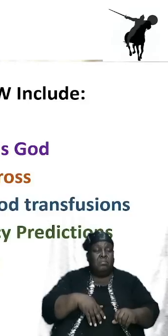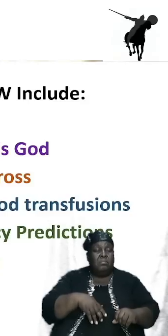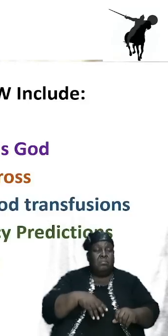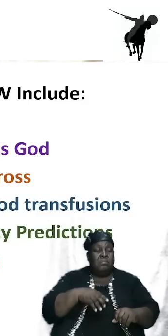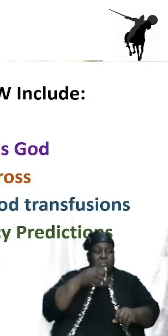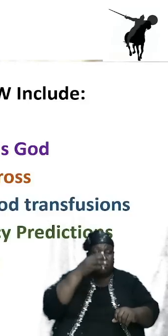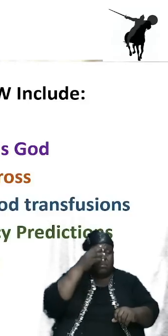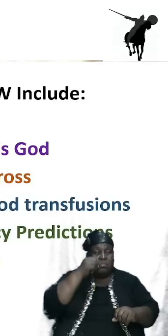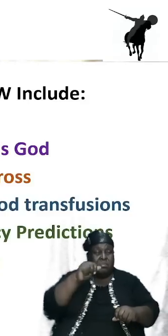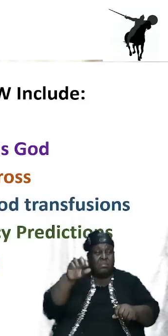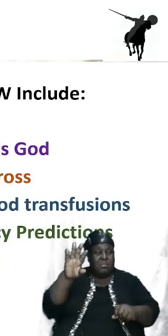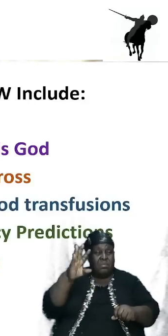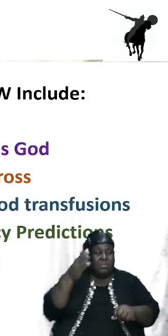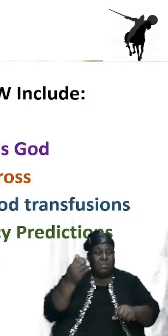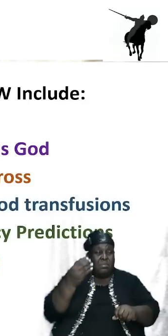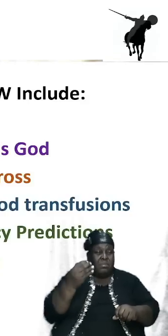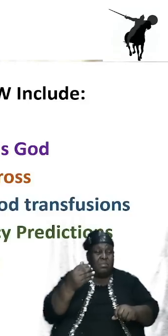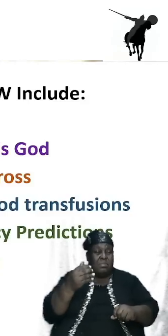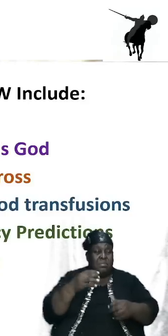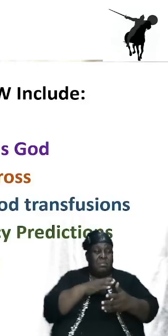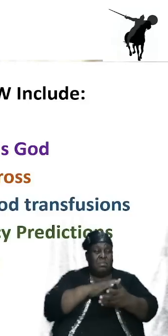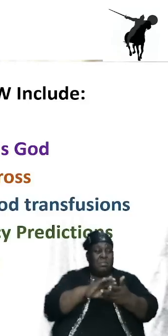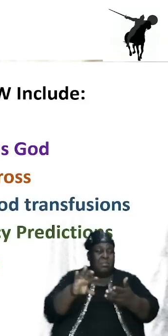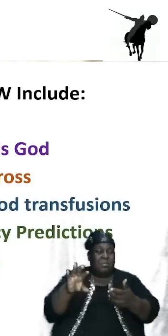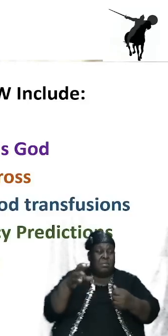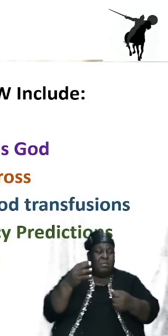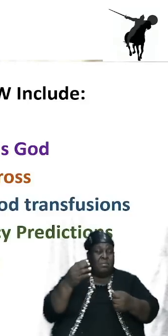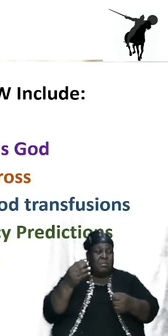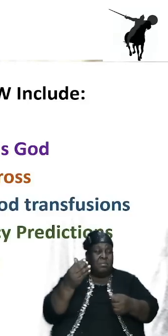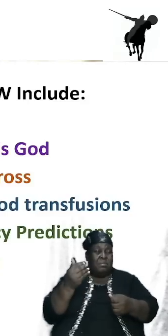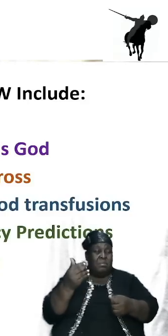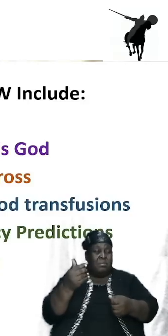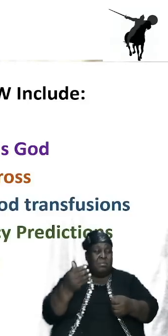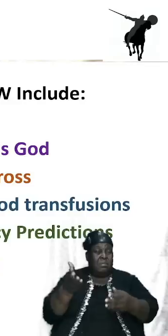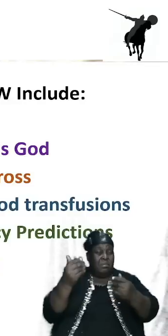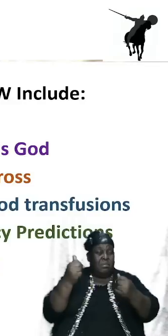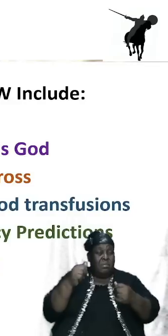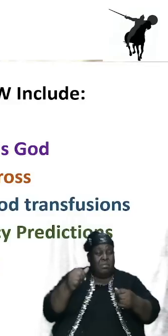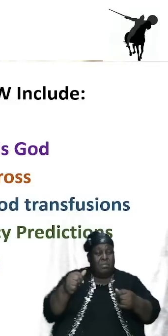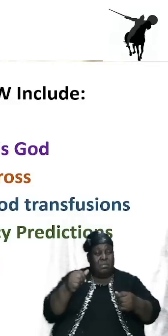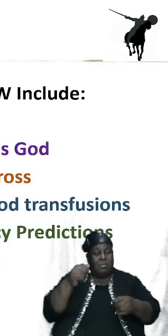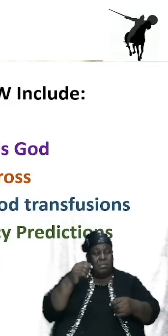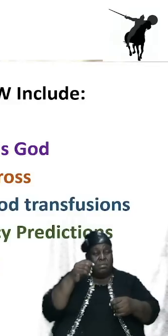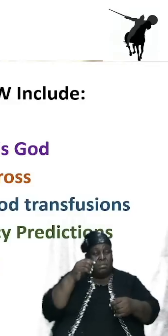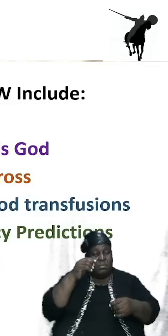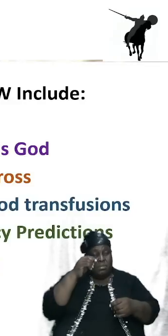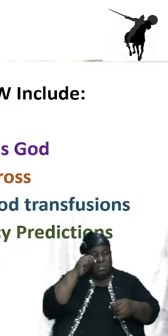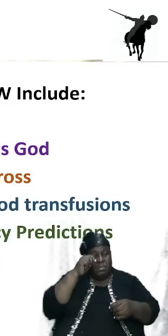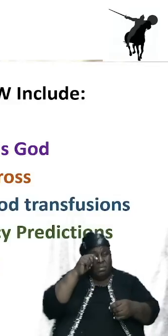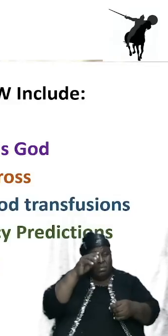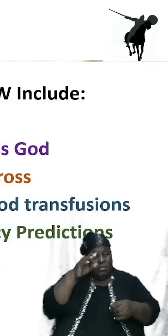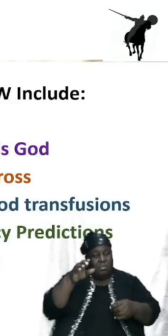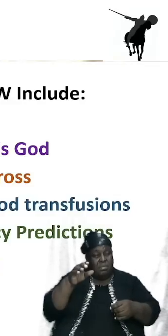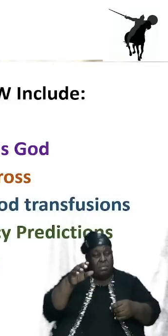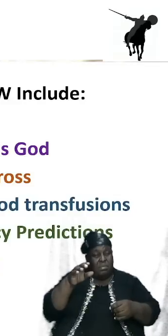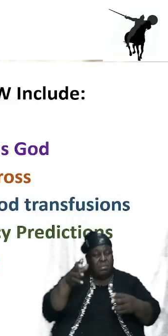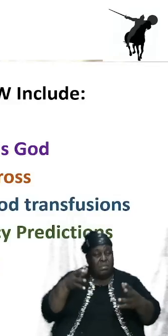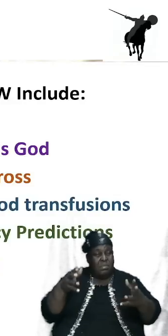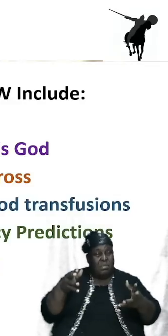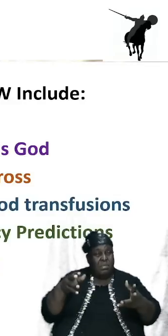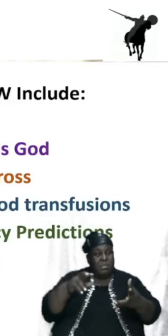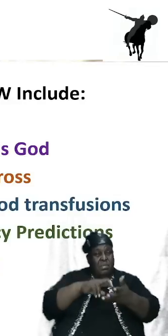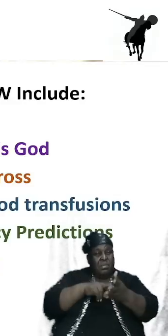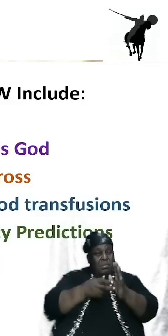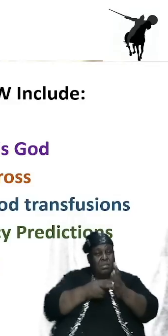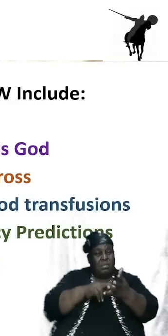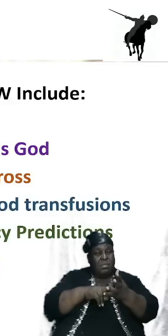They look at Acts chapter 15 and they come with their own concept of what that scripture means. And the truth be told, in those days, there was nothing, amen,